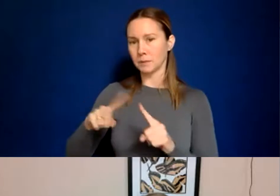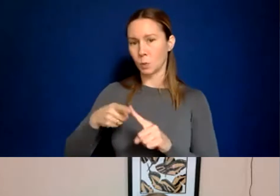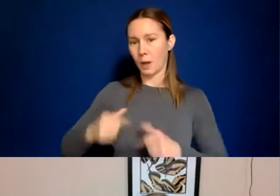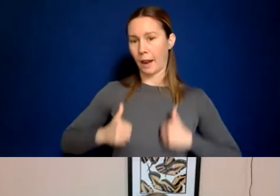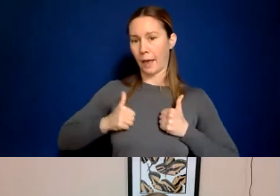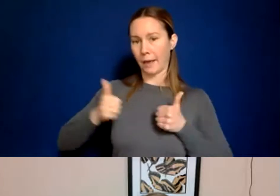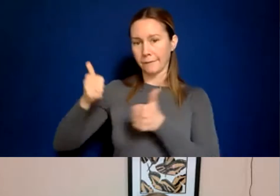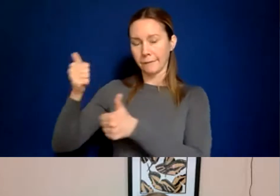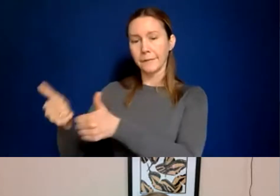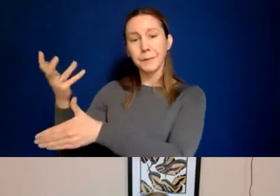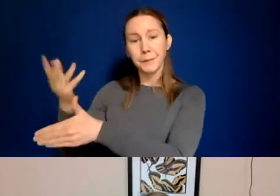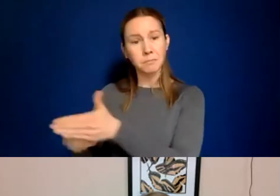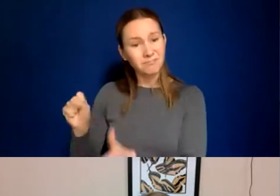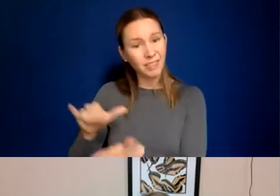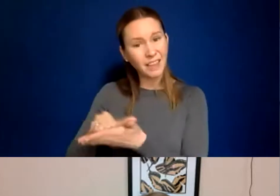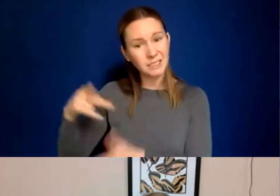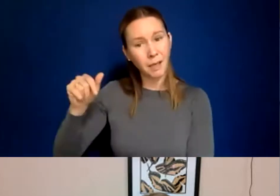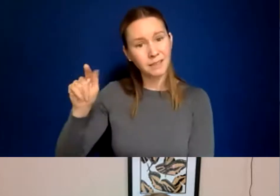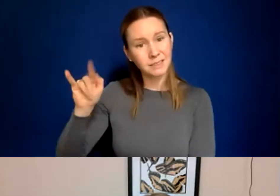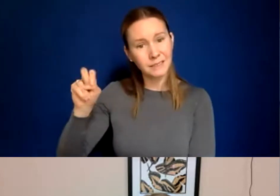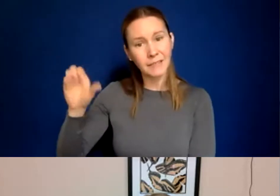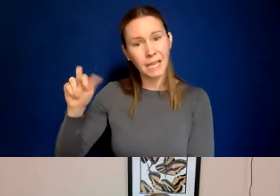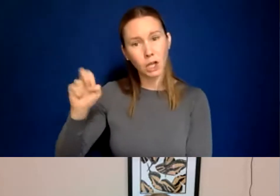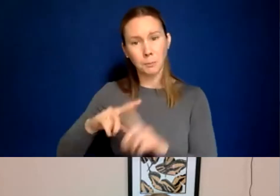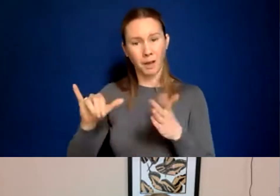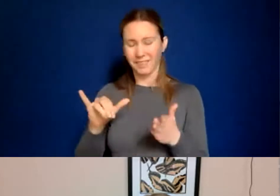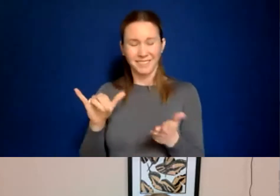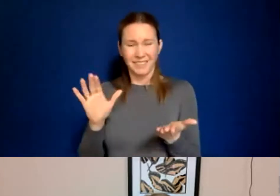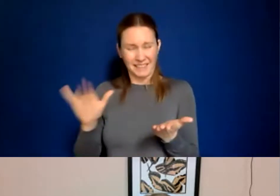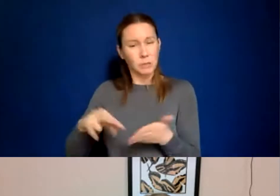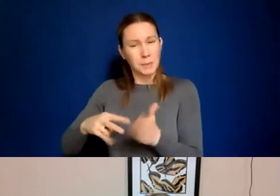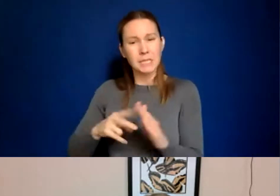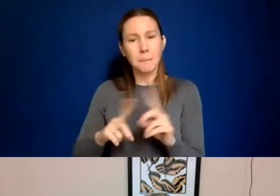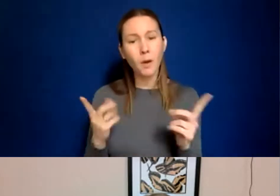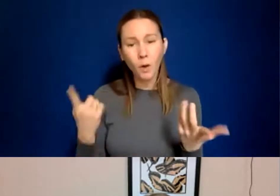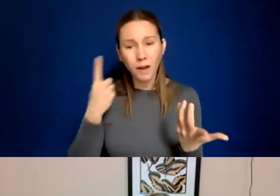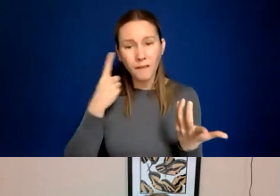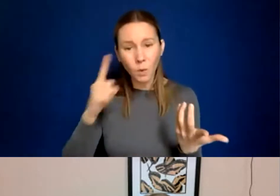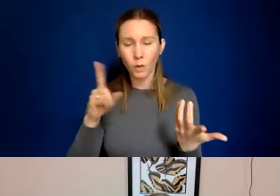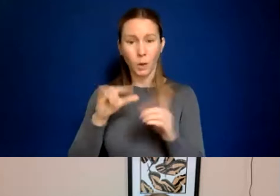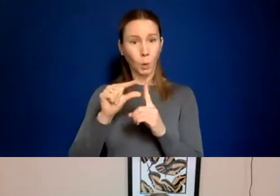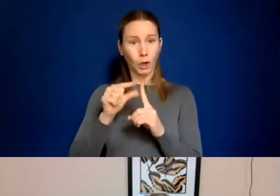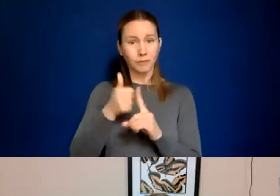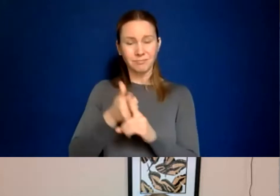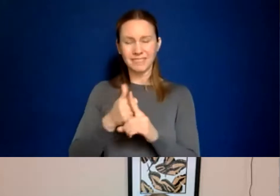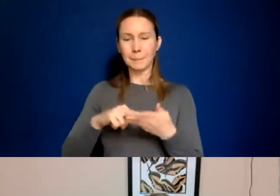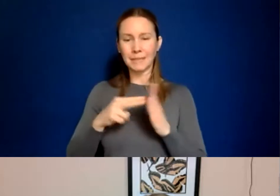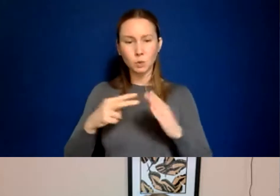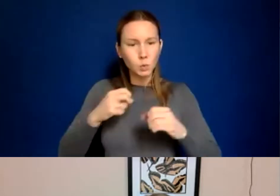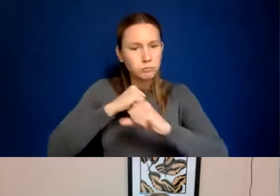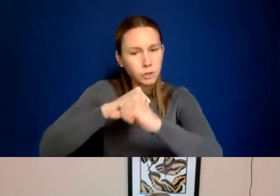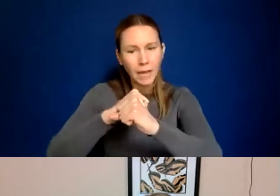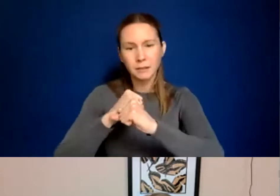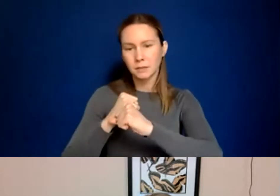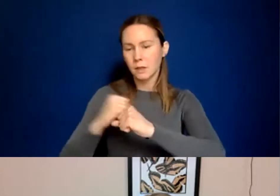having a terminal disease, but it's also the origin of palliative is cloaking, to protect, to sort of serve them still.